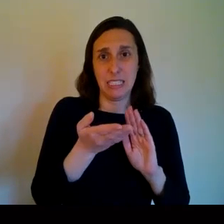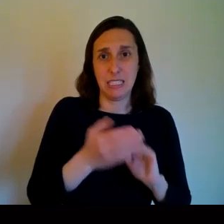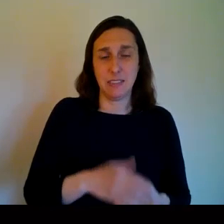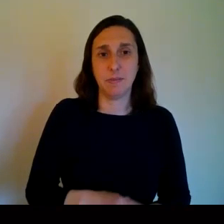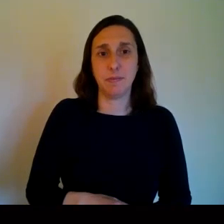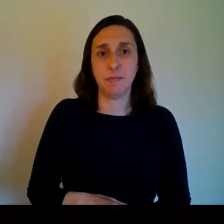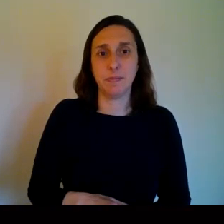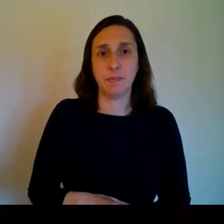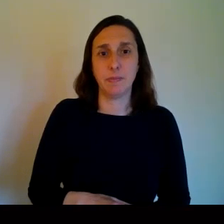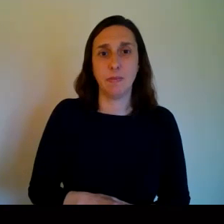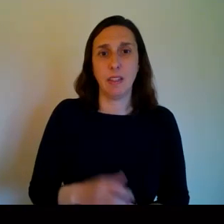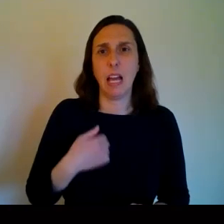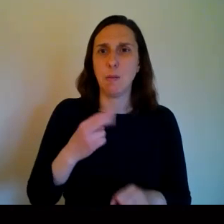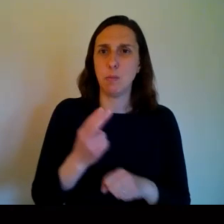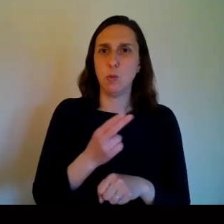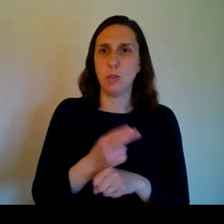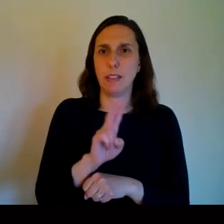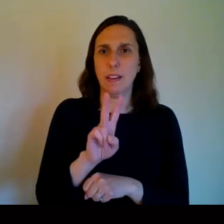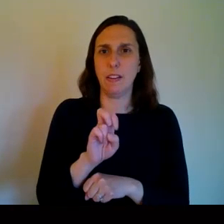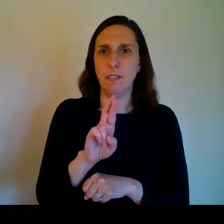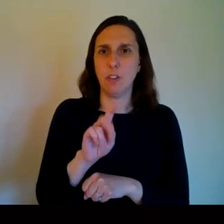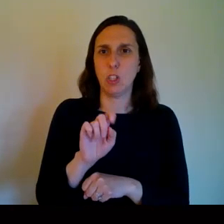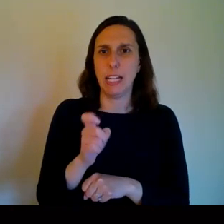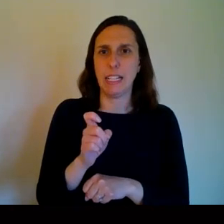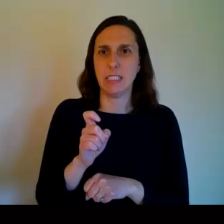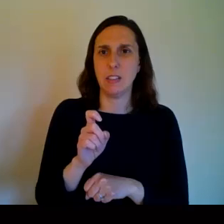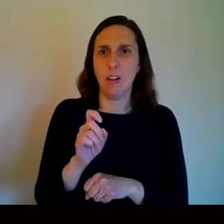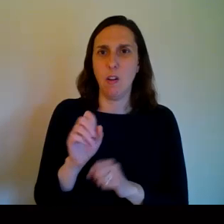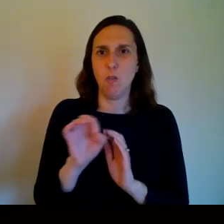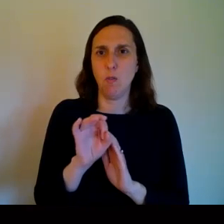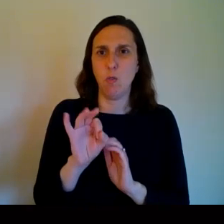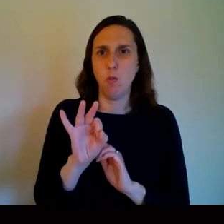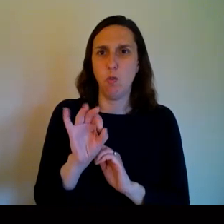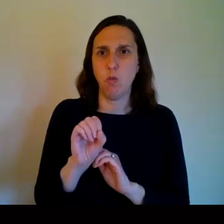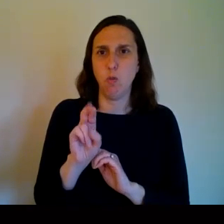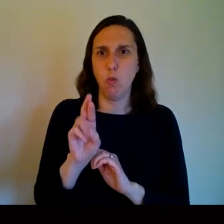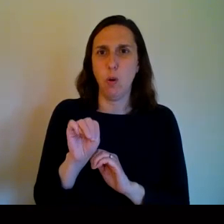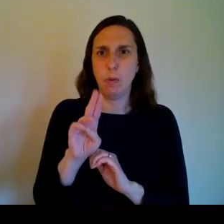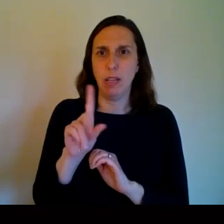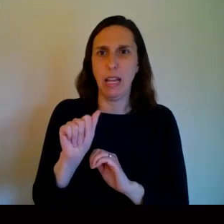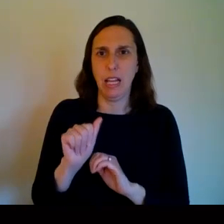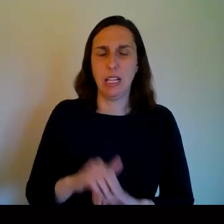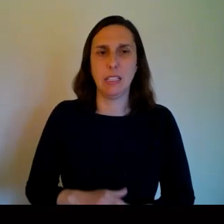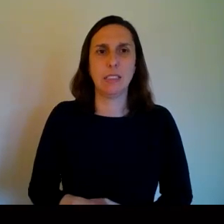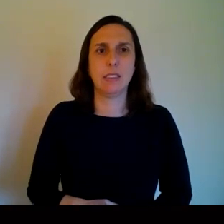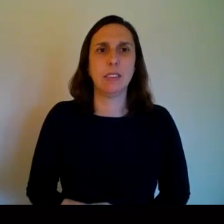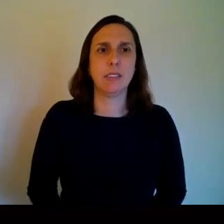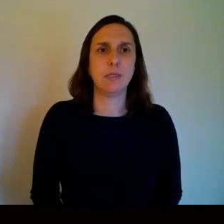all right, so I'm using the vertex formula. I'm using the x value of the vertex is -b over